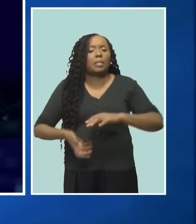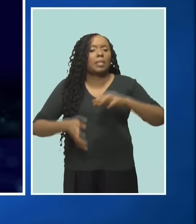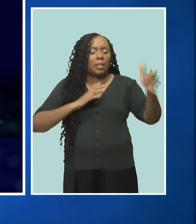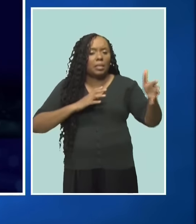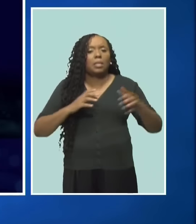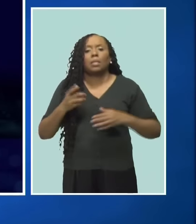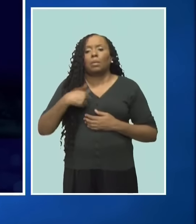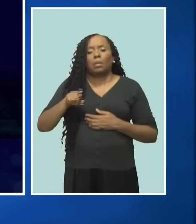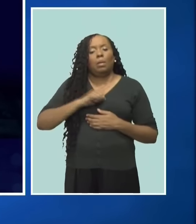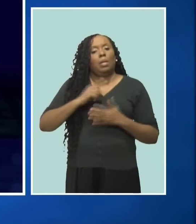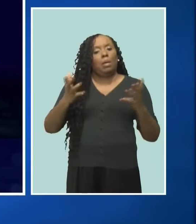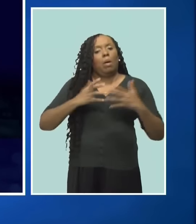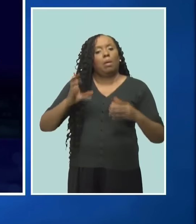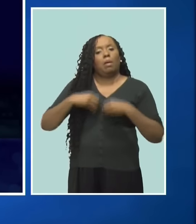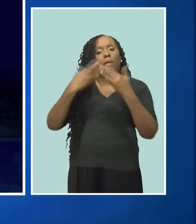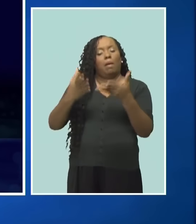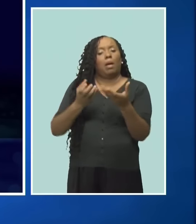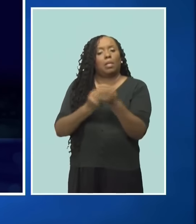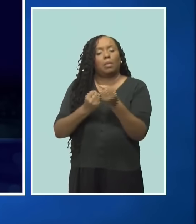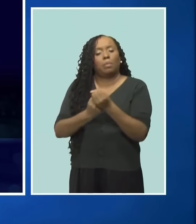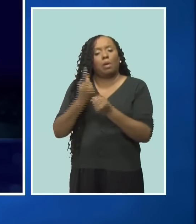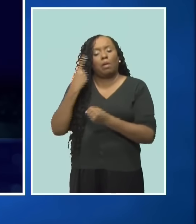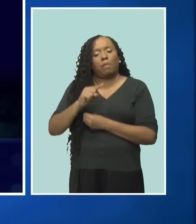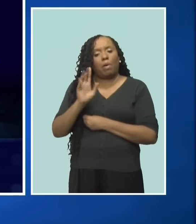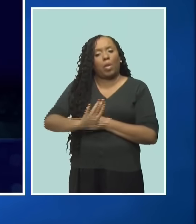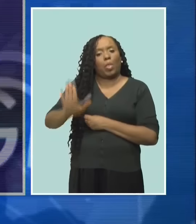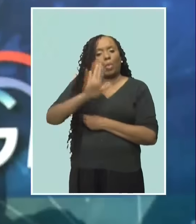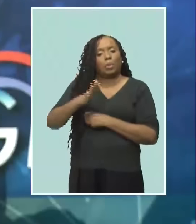efforts to provide support as needed to those countries.